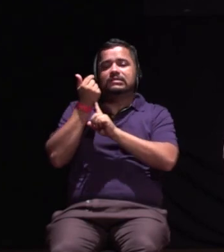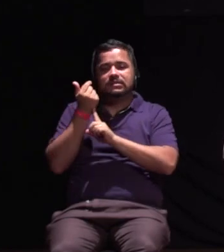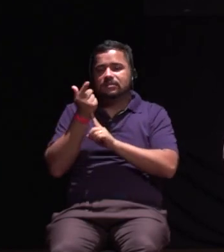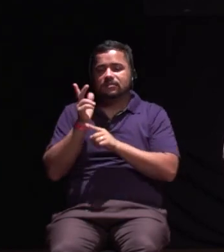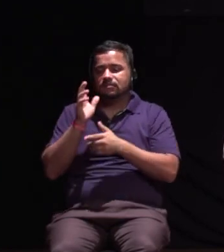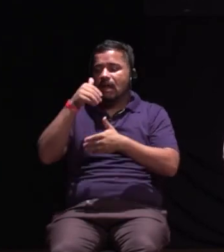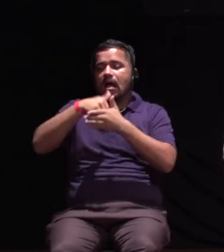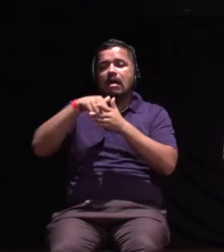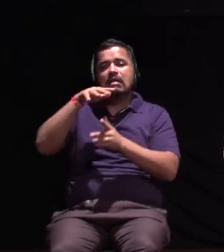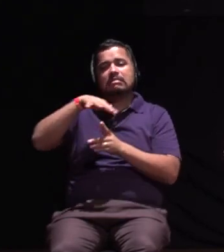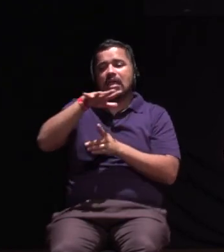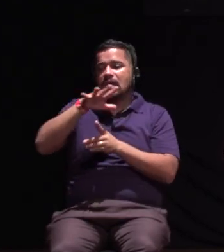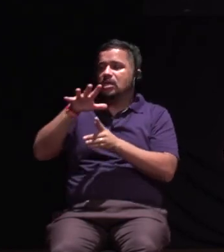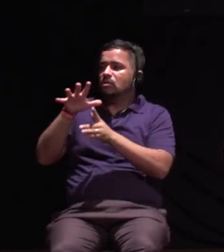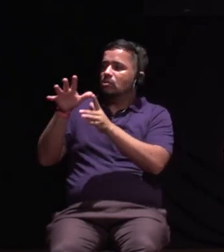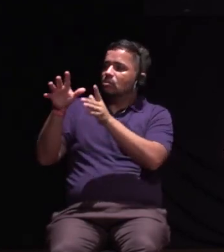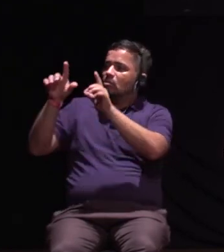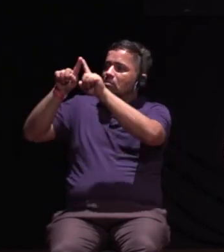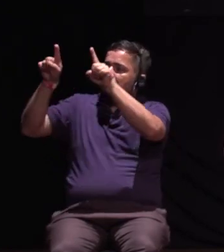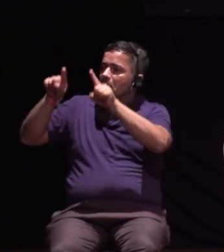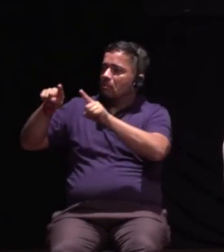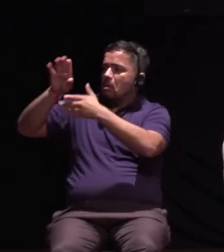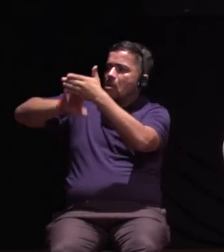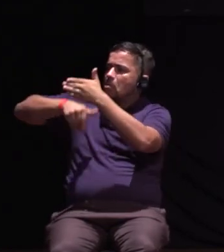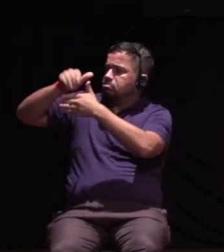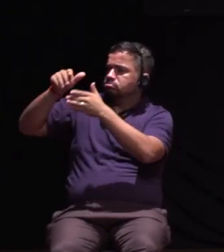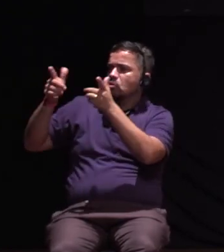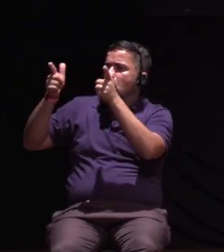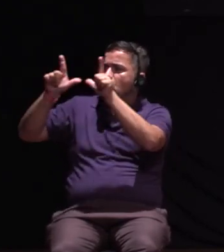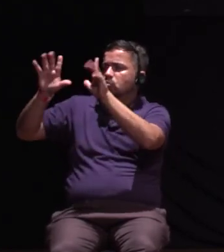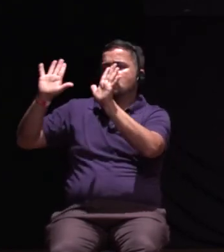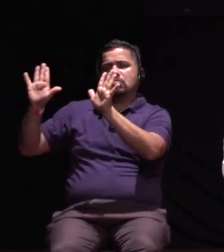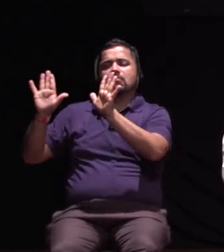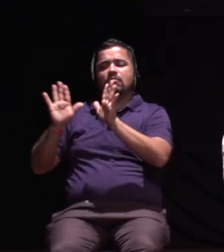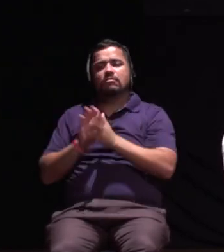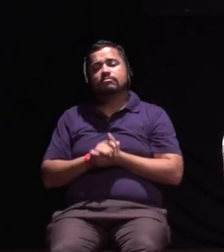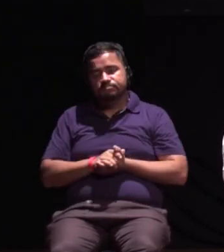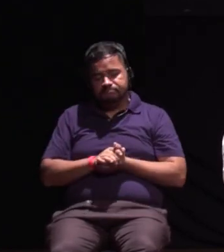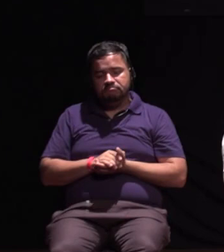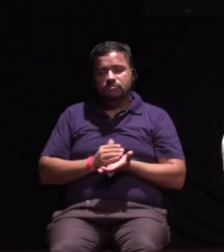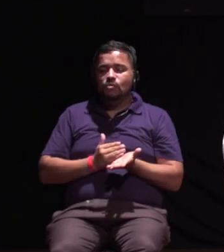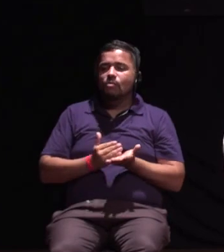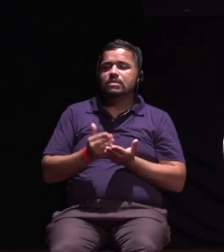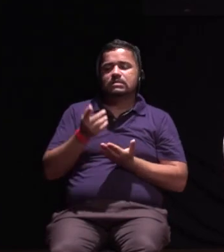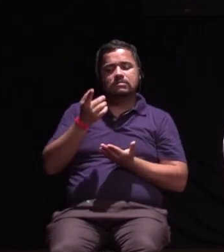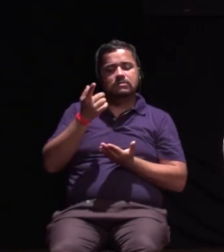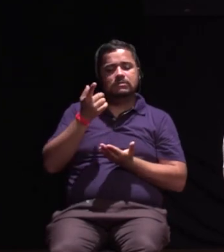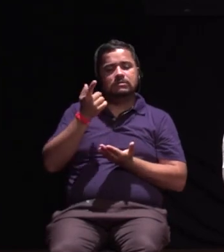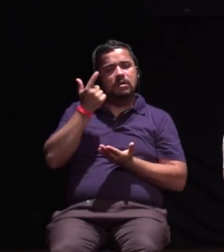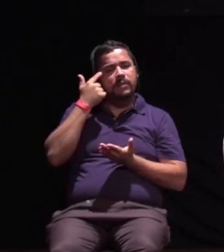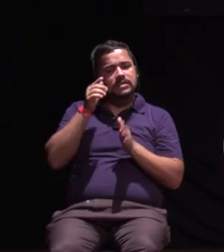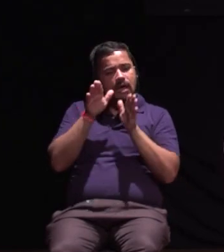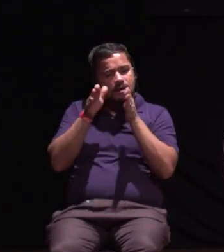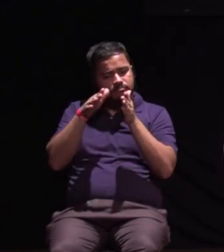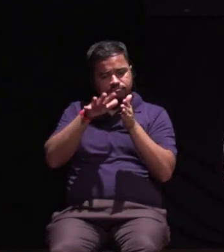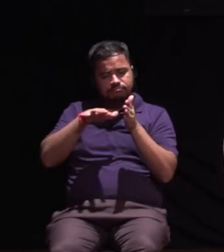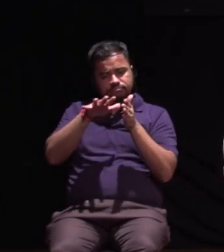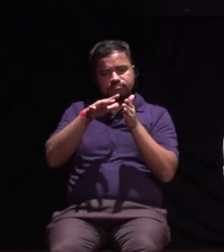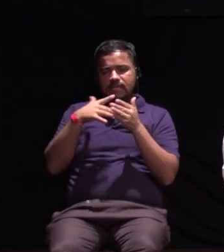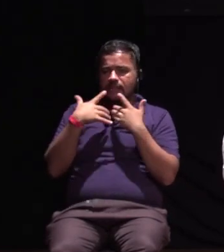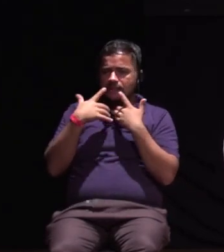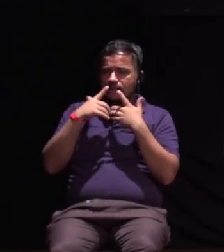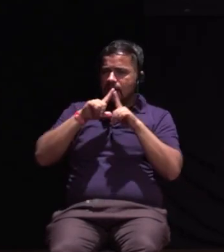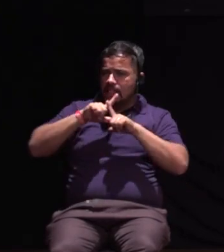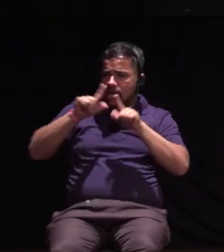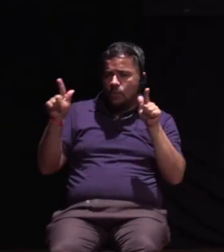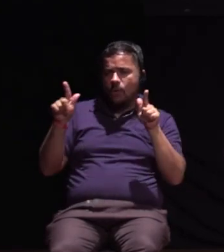When I began the idea of a choreographed exhibition, to jump on the idea of labor, I loved the idea that it would just be nothing but